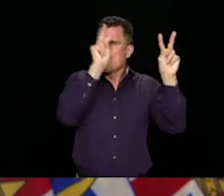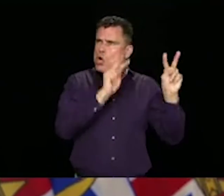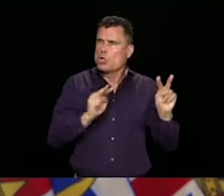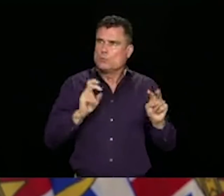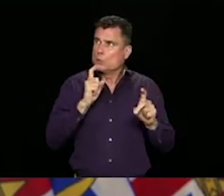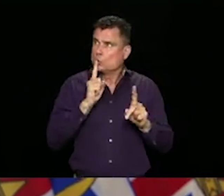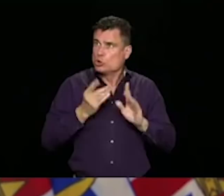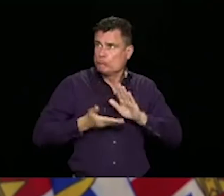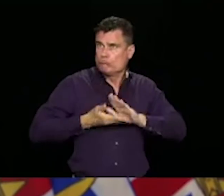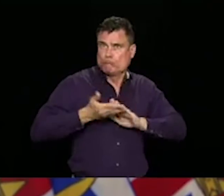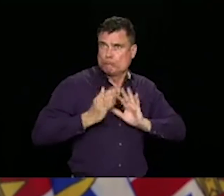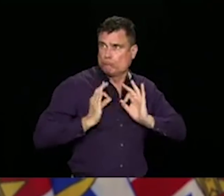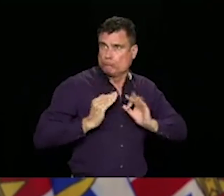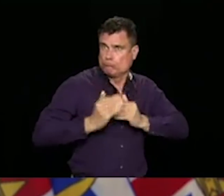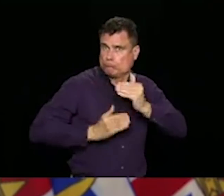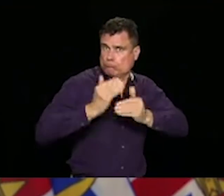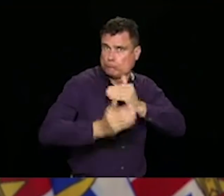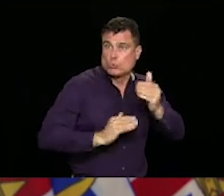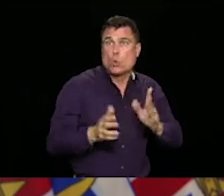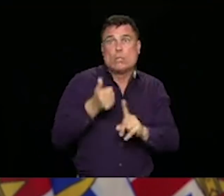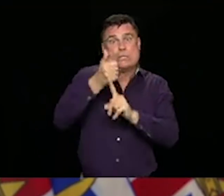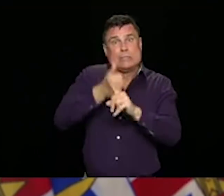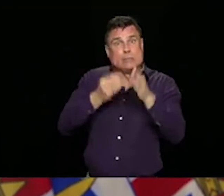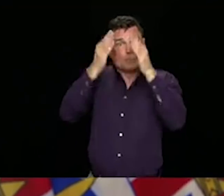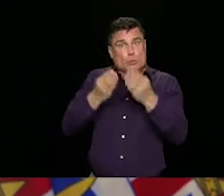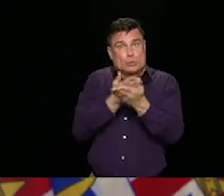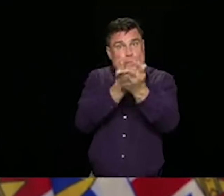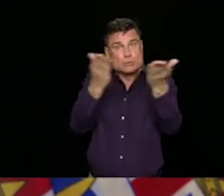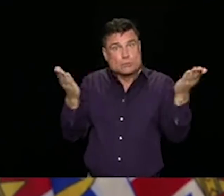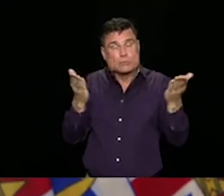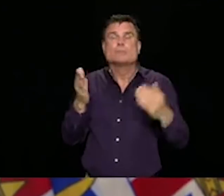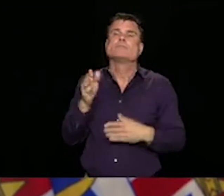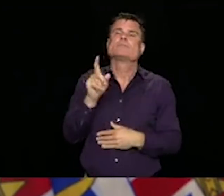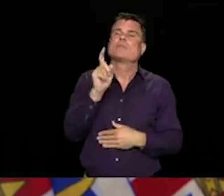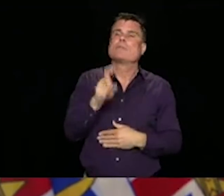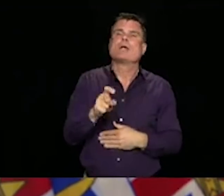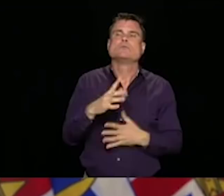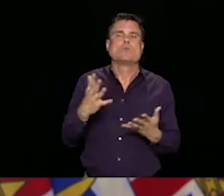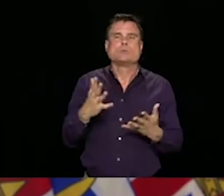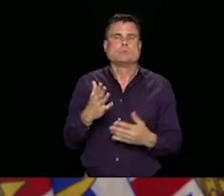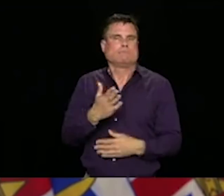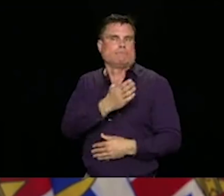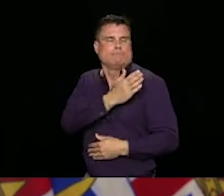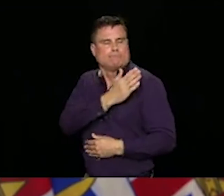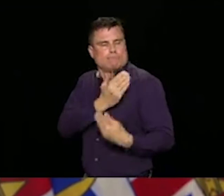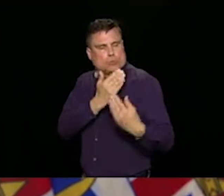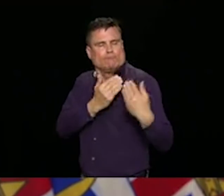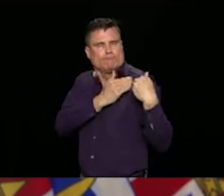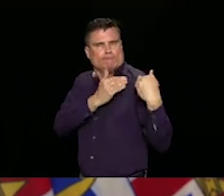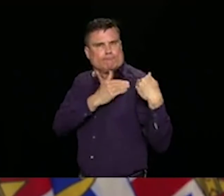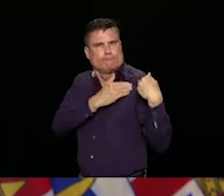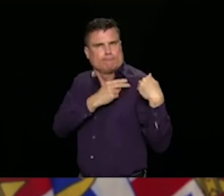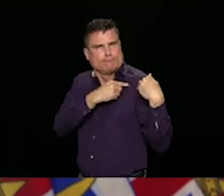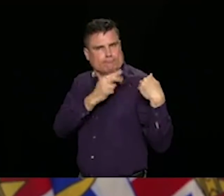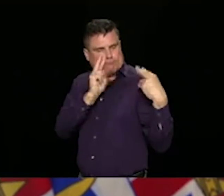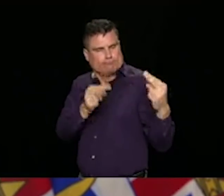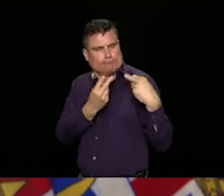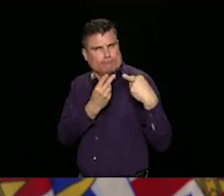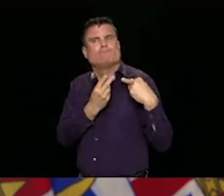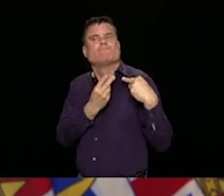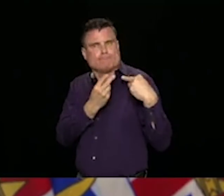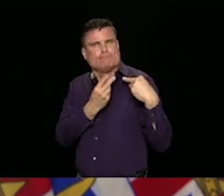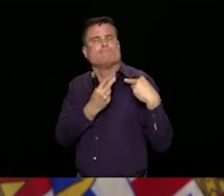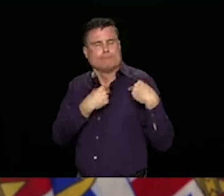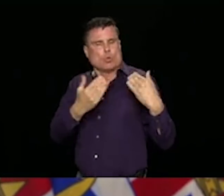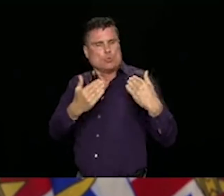also continue to keep doing our part. Our efforts are working, and we are making progress. People are